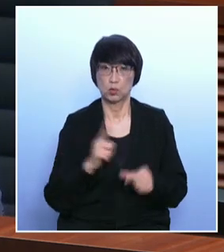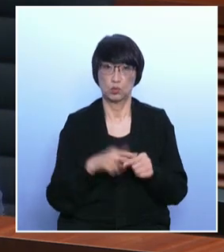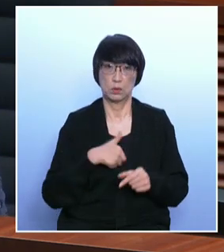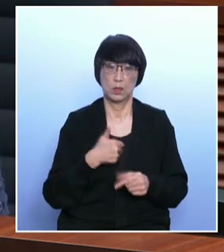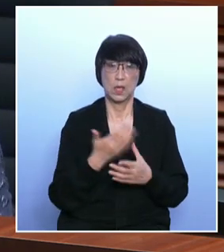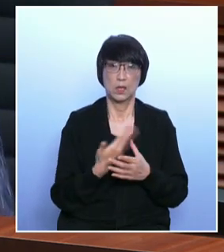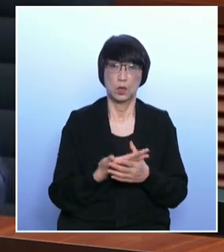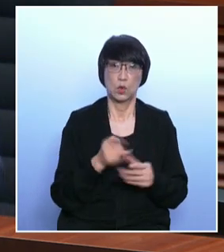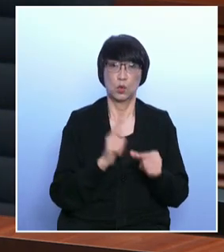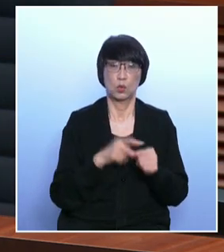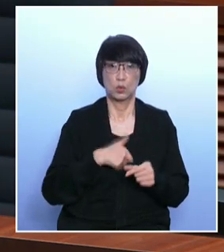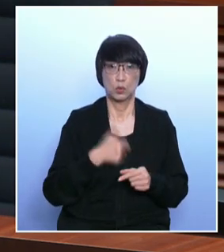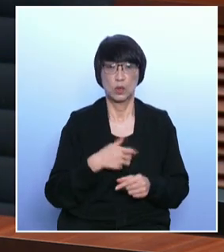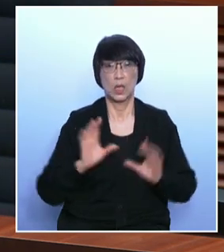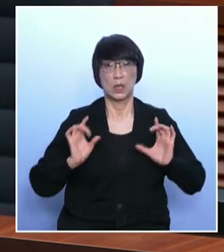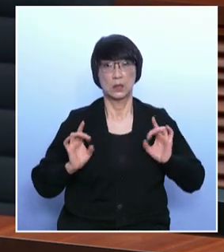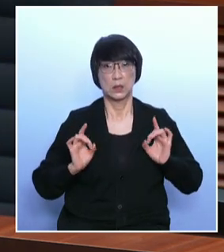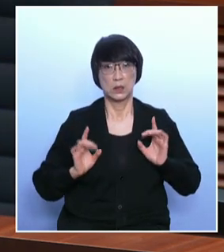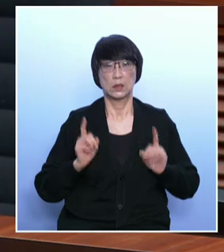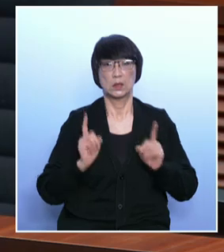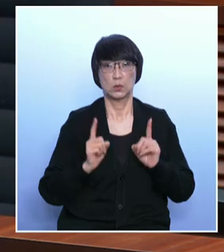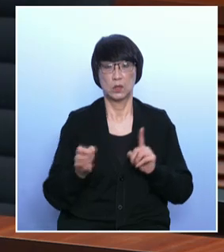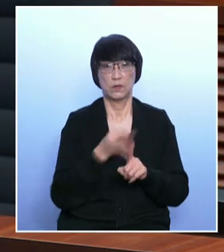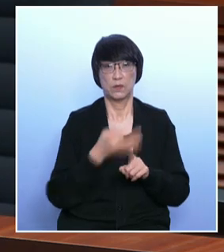have 8,000 odd CMPs in Hong Kong?